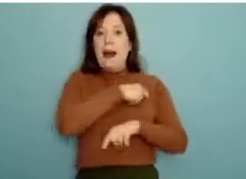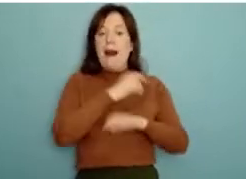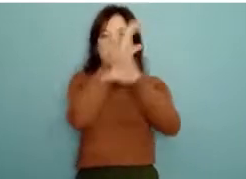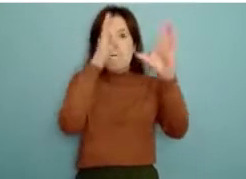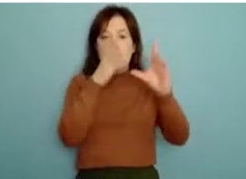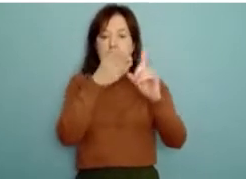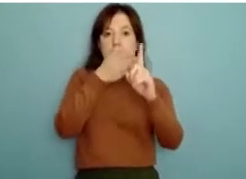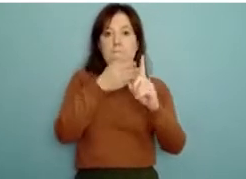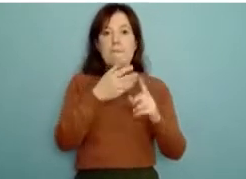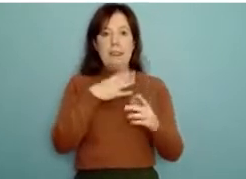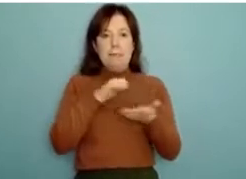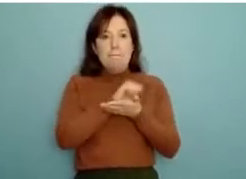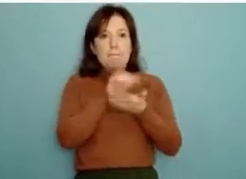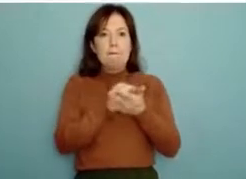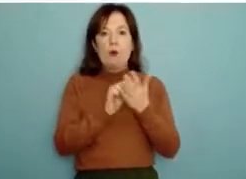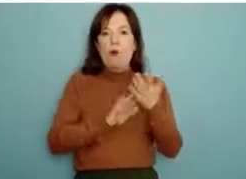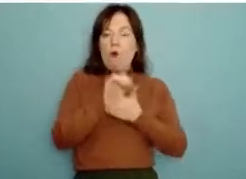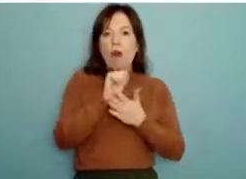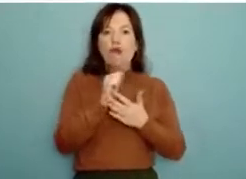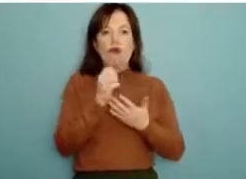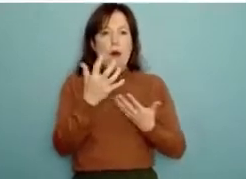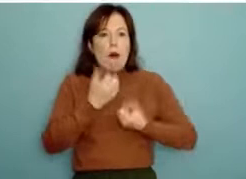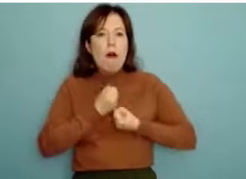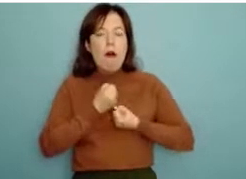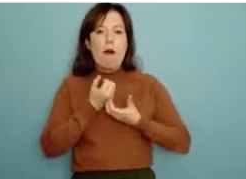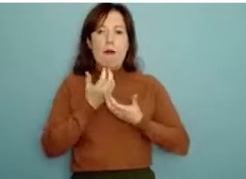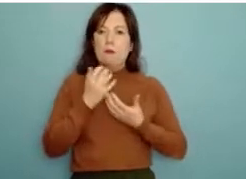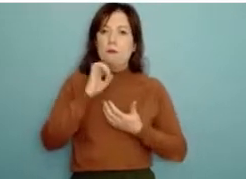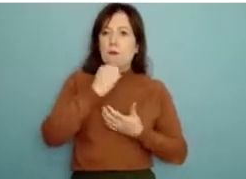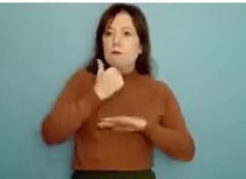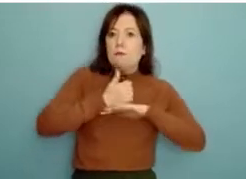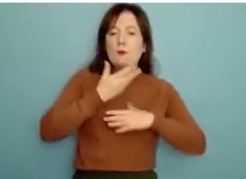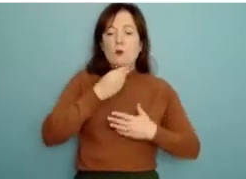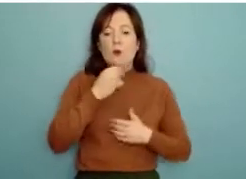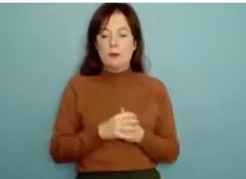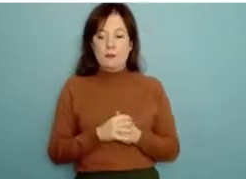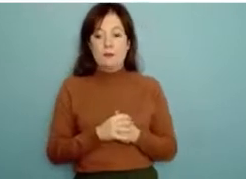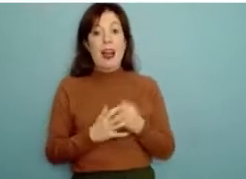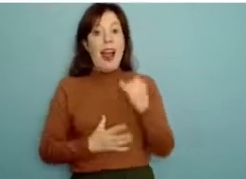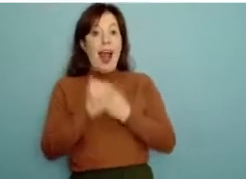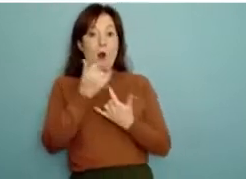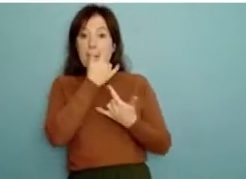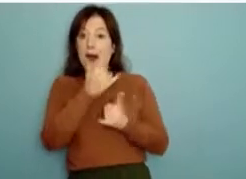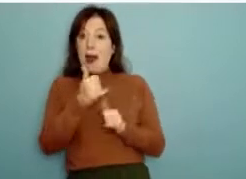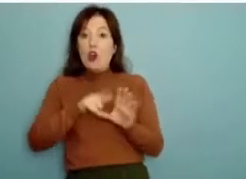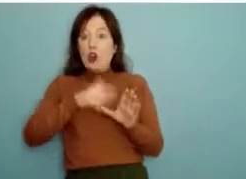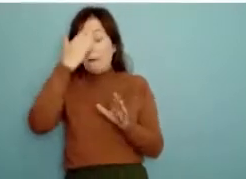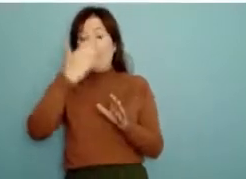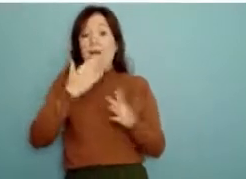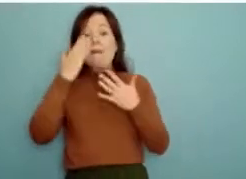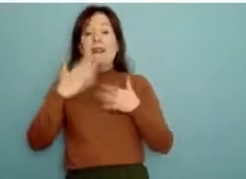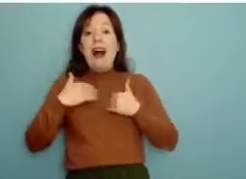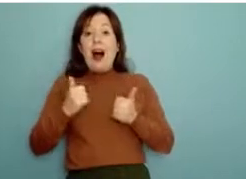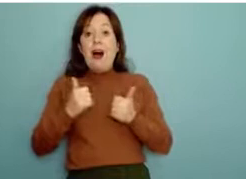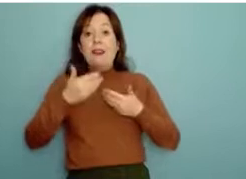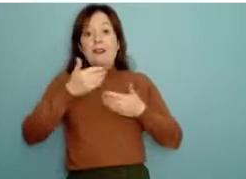culture. We need to consider the use of more brief session-by-session outcome measures within young people's mental health settings. We